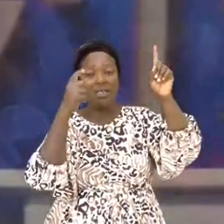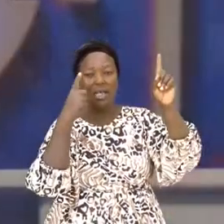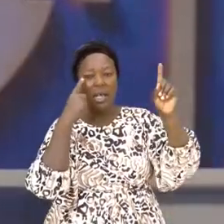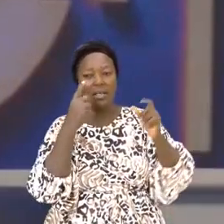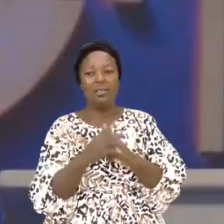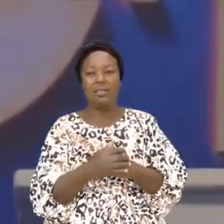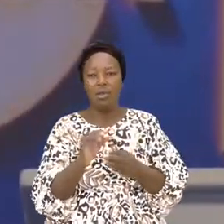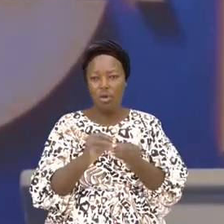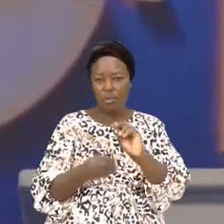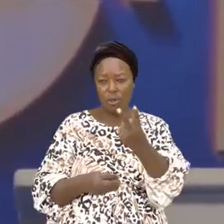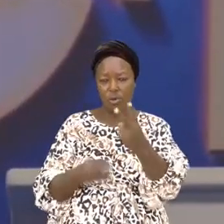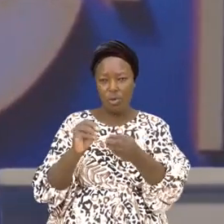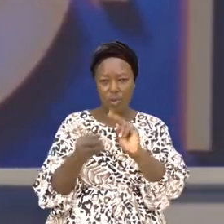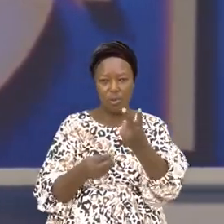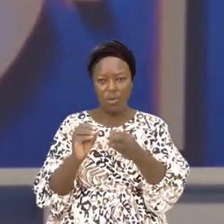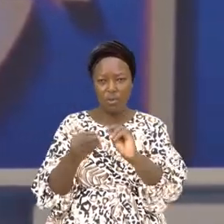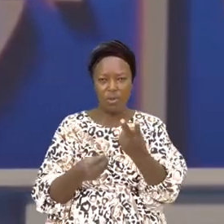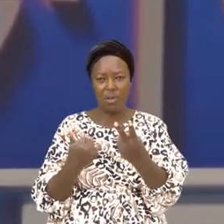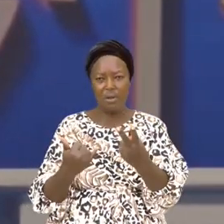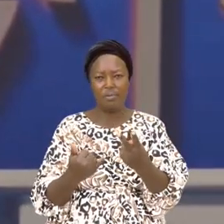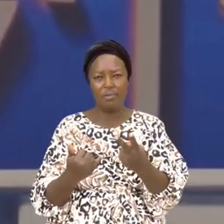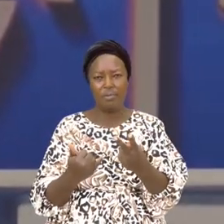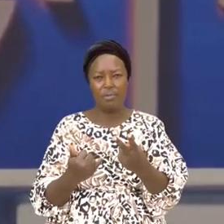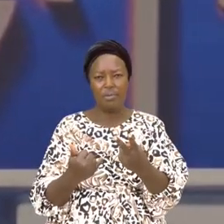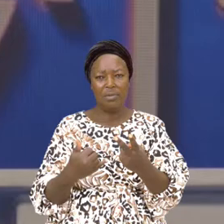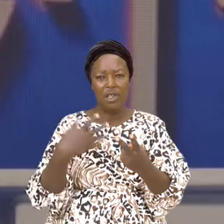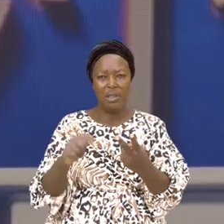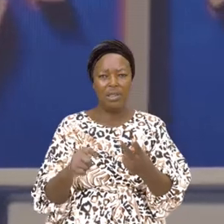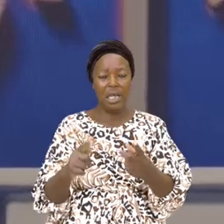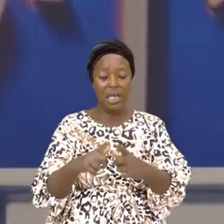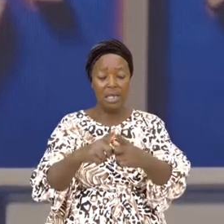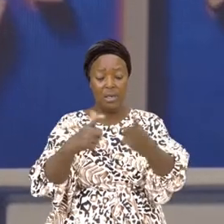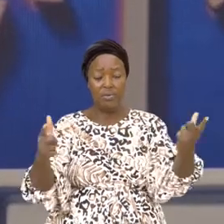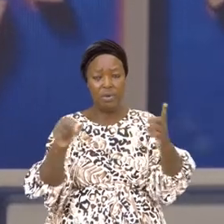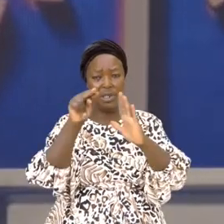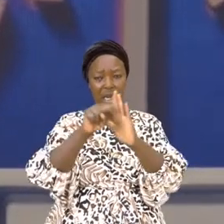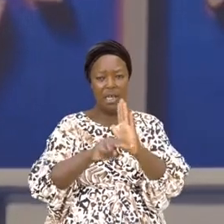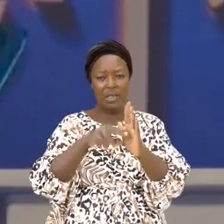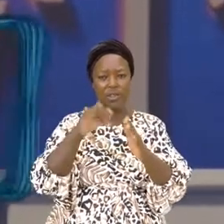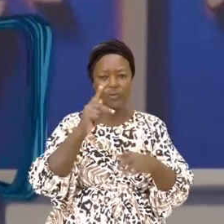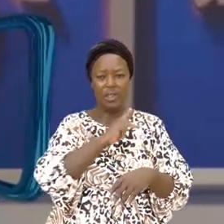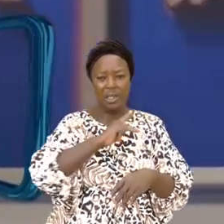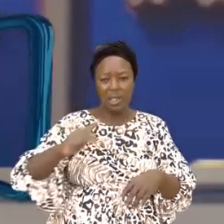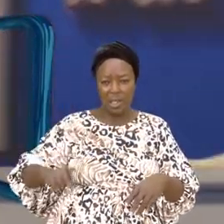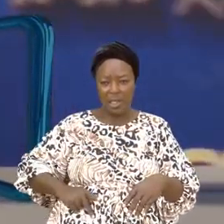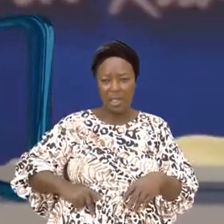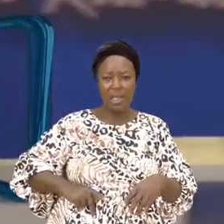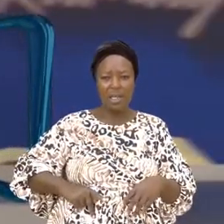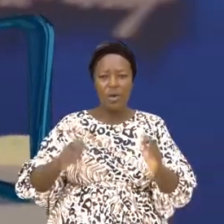at number two here. Number two here, the majesty of the King with